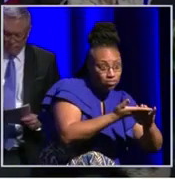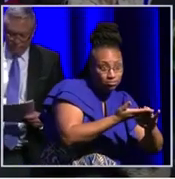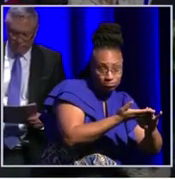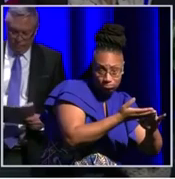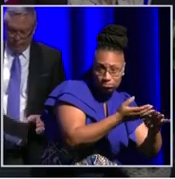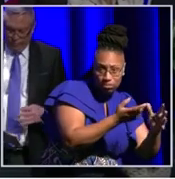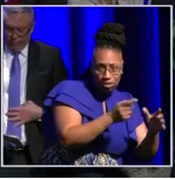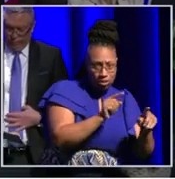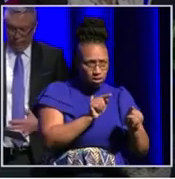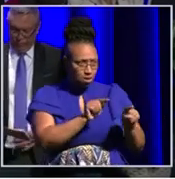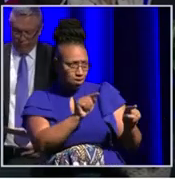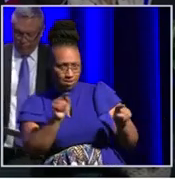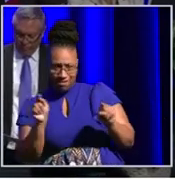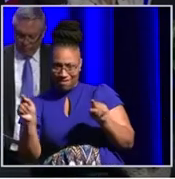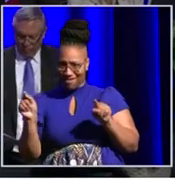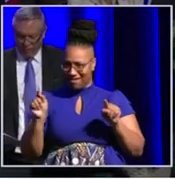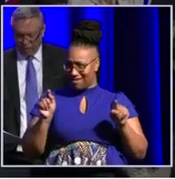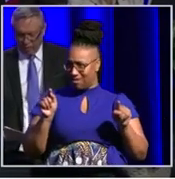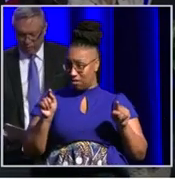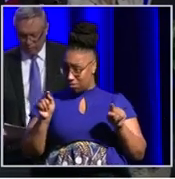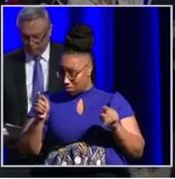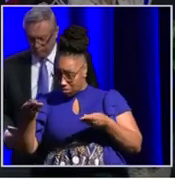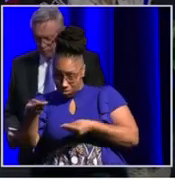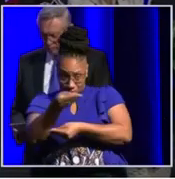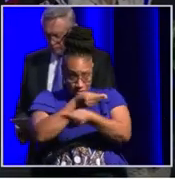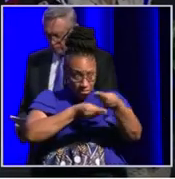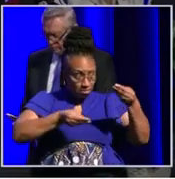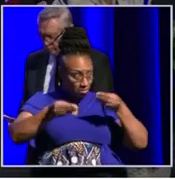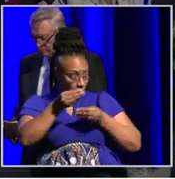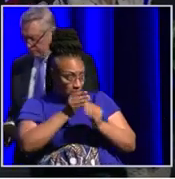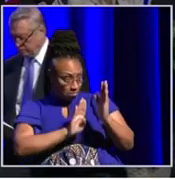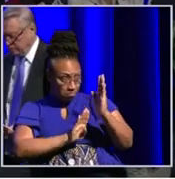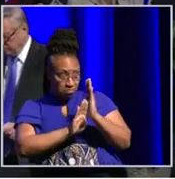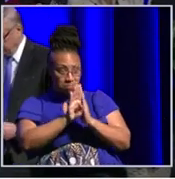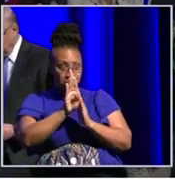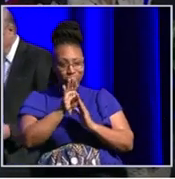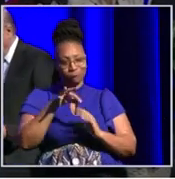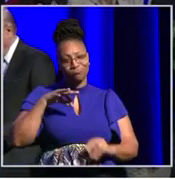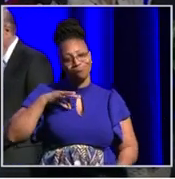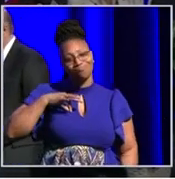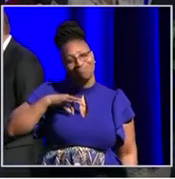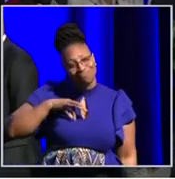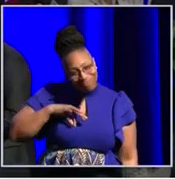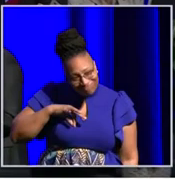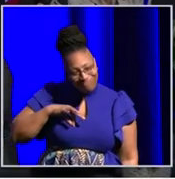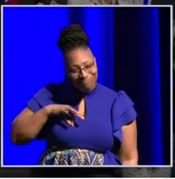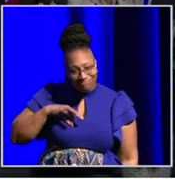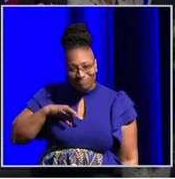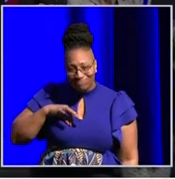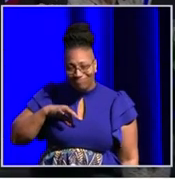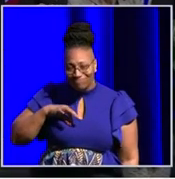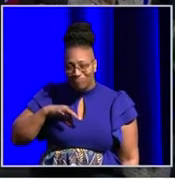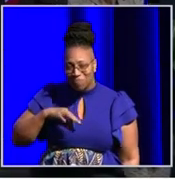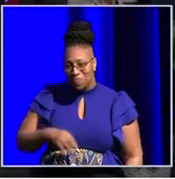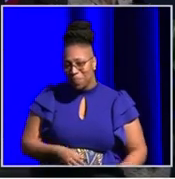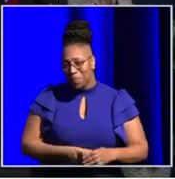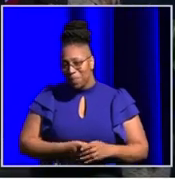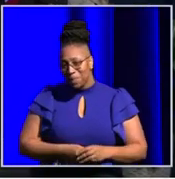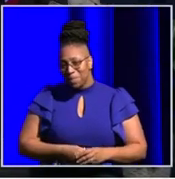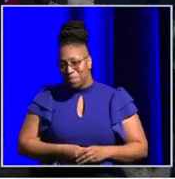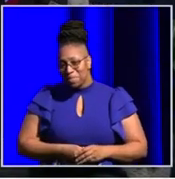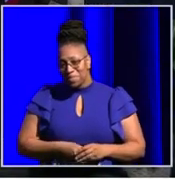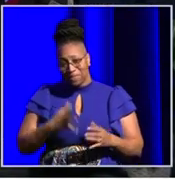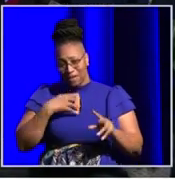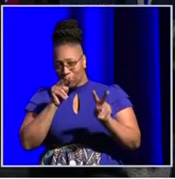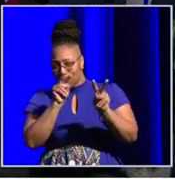to invest in our people, our businesses, and our metro. And looking forward to more big, bold things, we know that thanks to the Bipartisan Infrastructure Bill